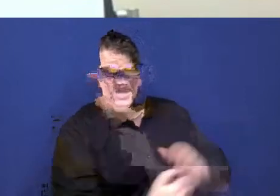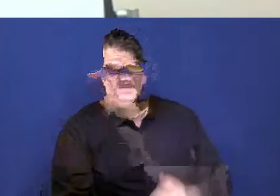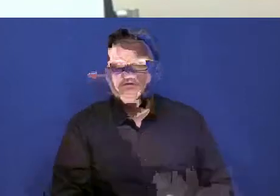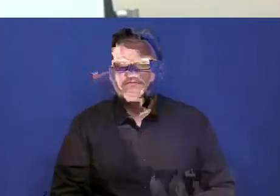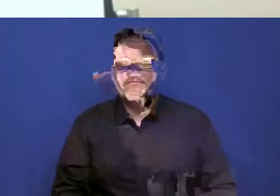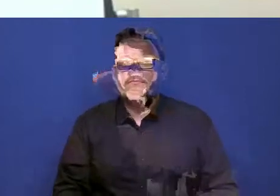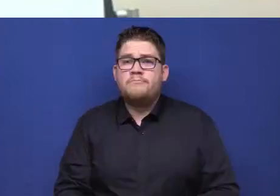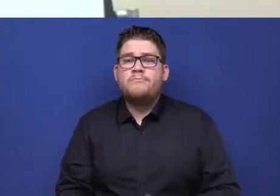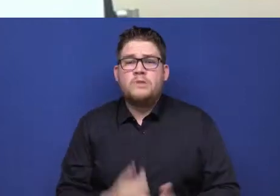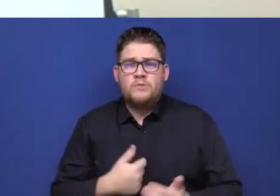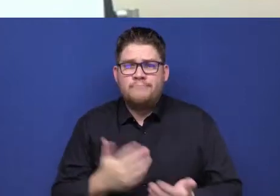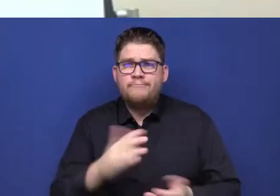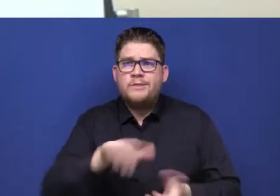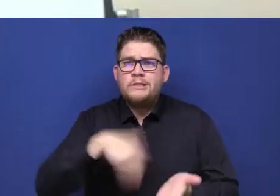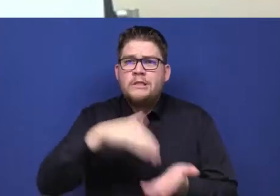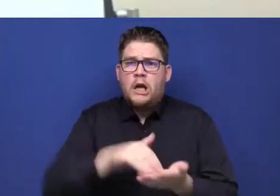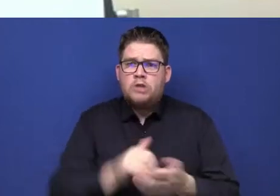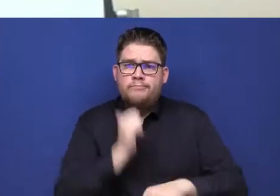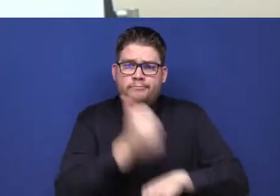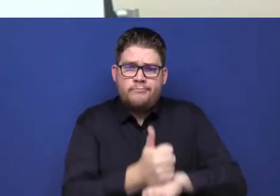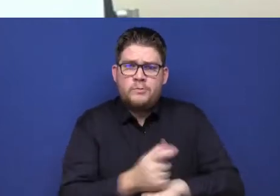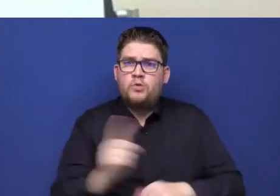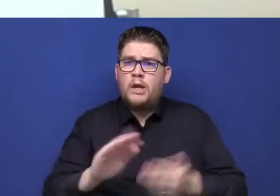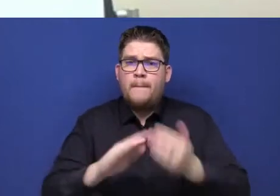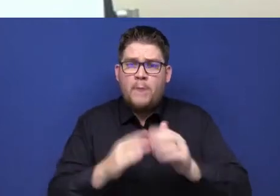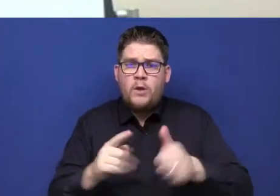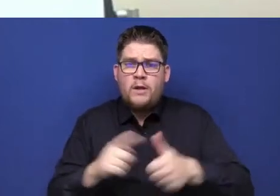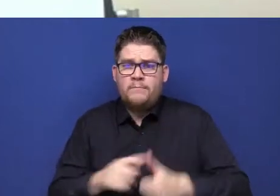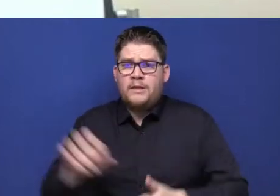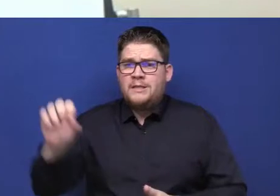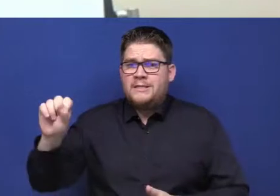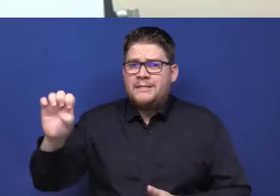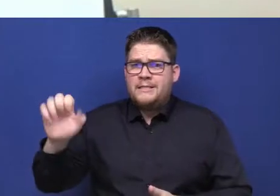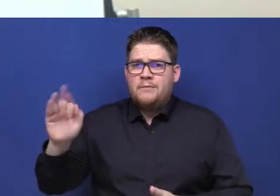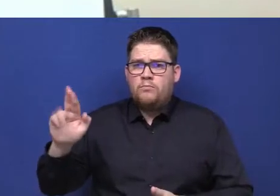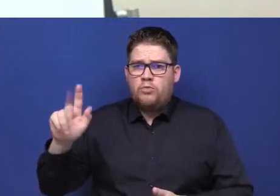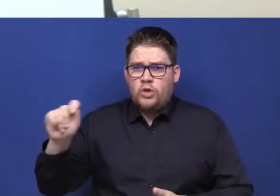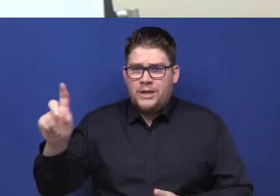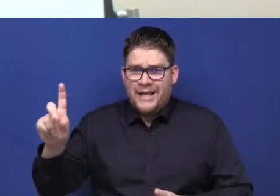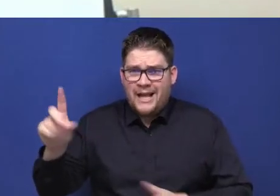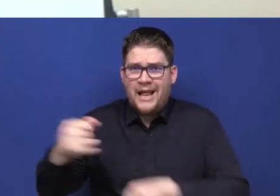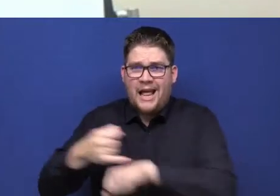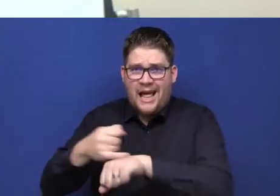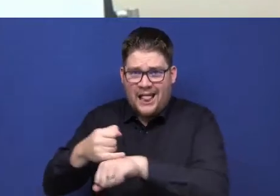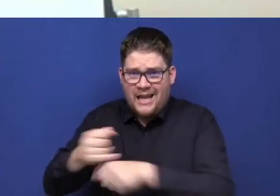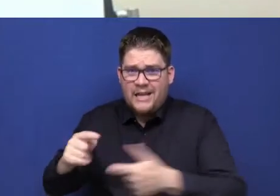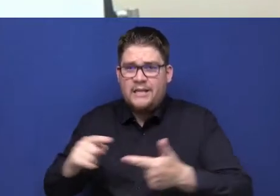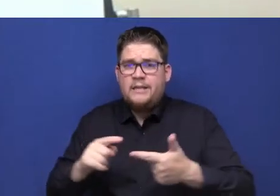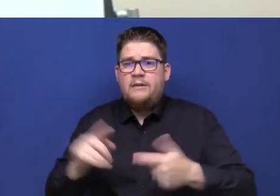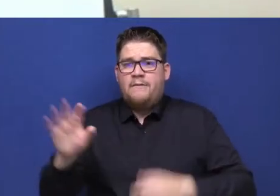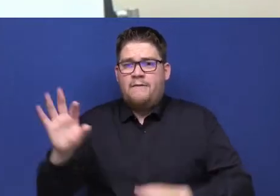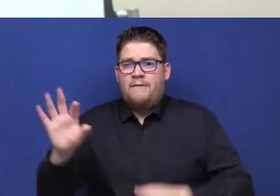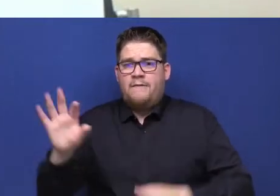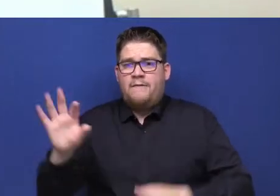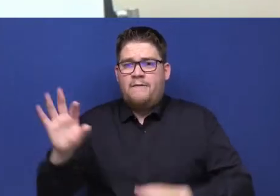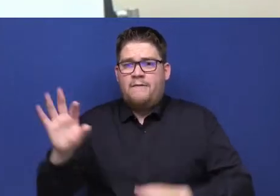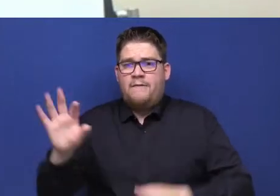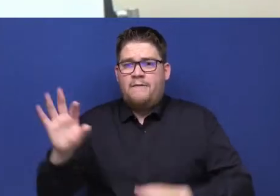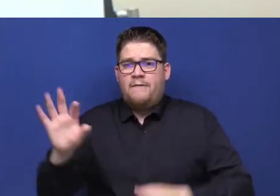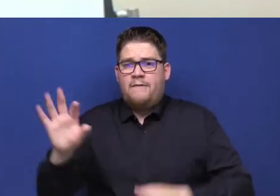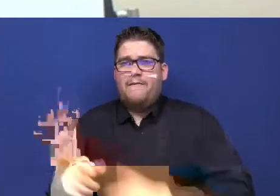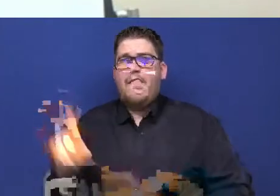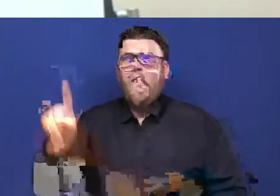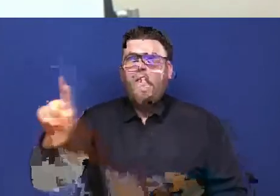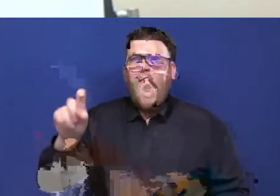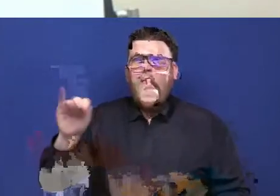Chilliwack, Kamloops, Kelowna, and Lillooet, Merritt, Oliver, Penticton, Prince George,